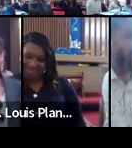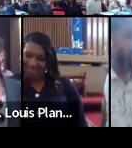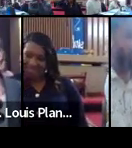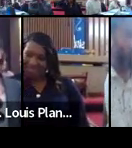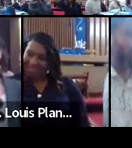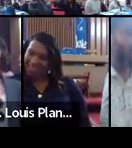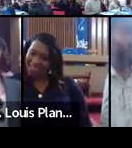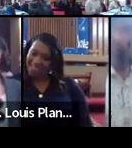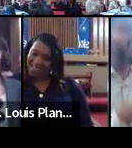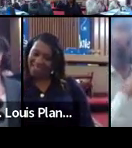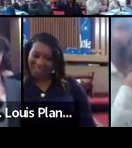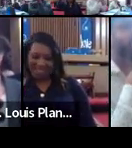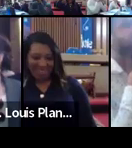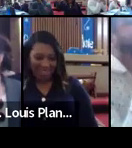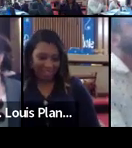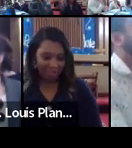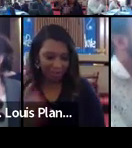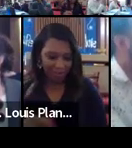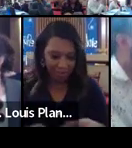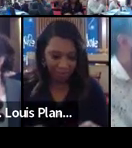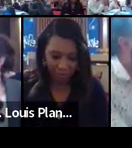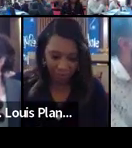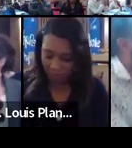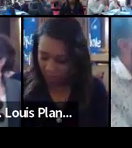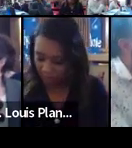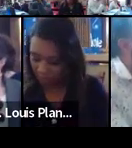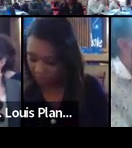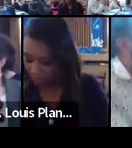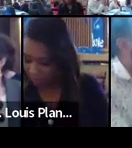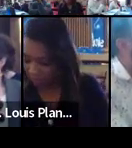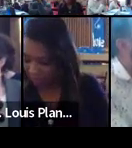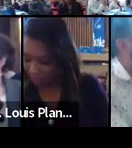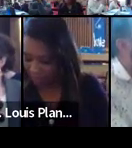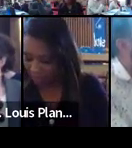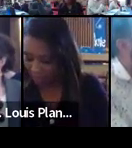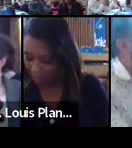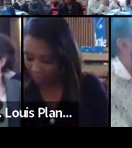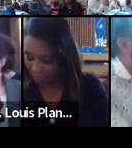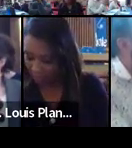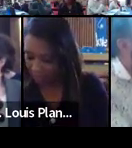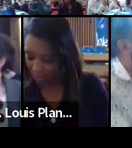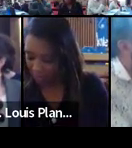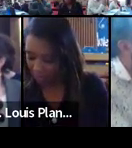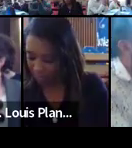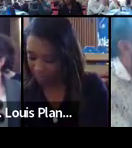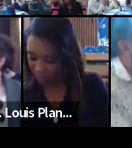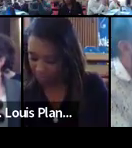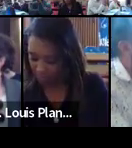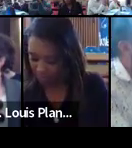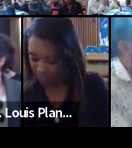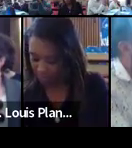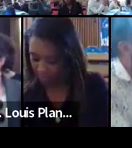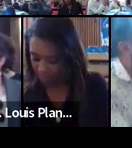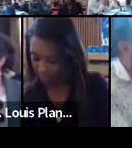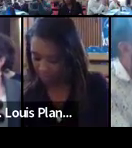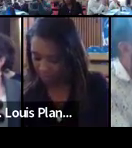So I was part of the planning, just in the house program group. On that particular group,